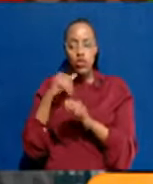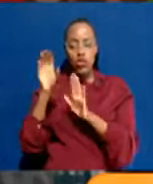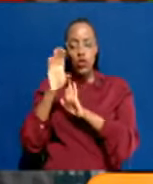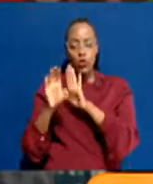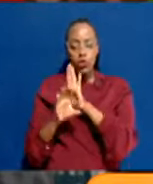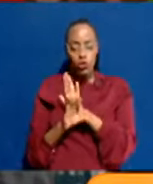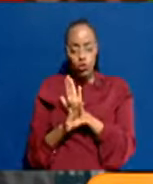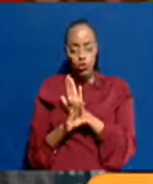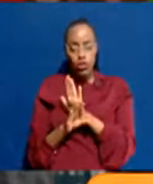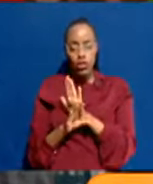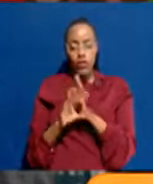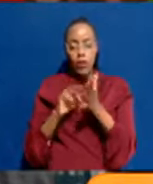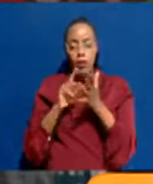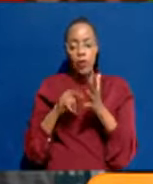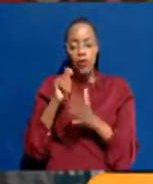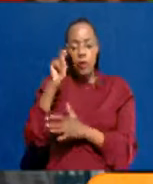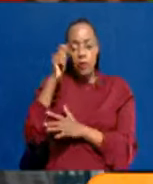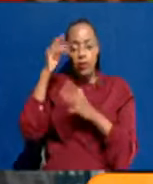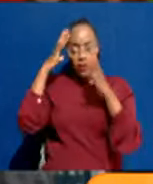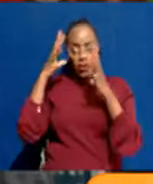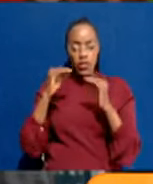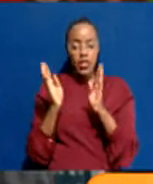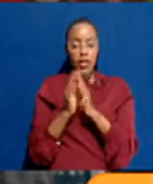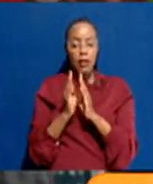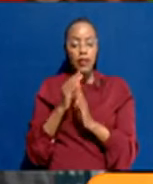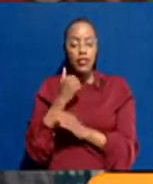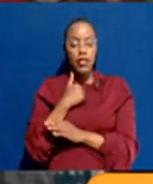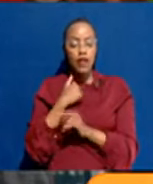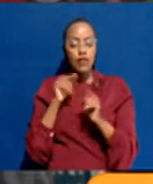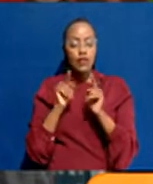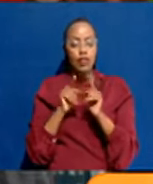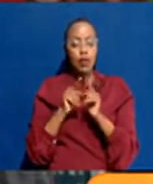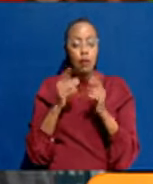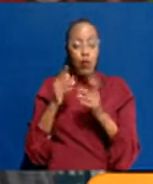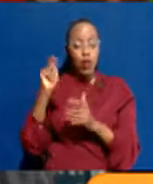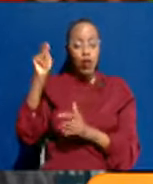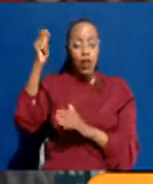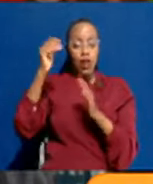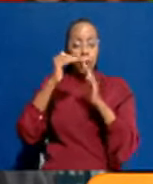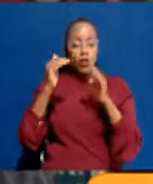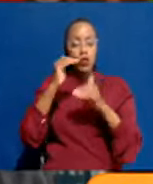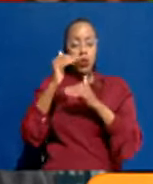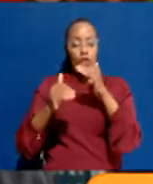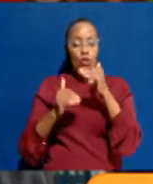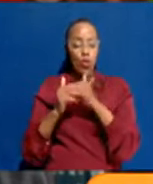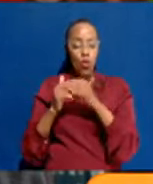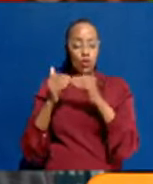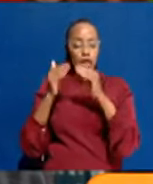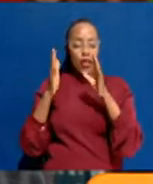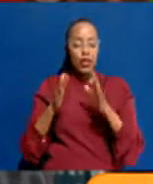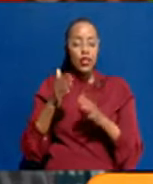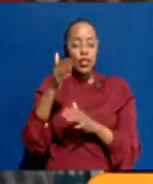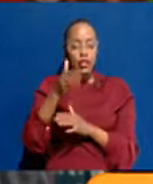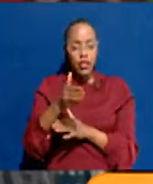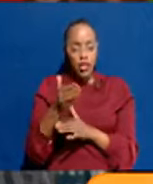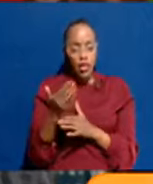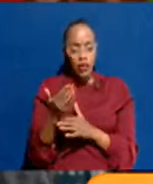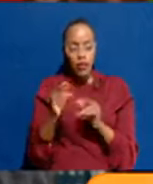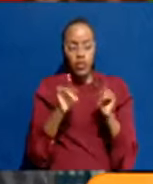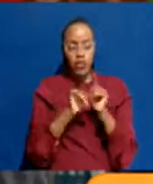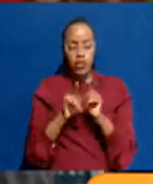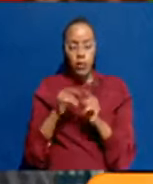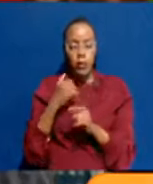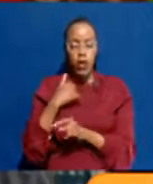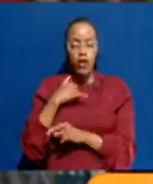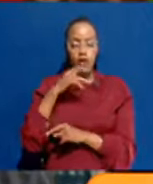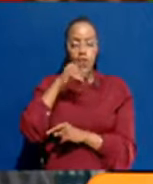constitution. So president decided to have a meeting at the Harambee House with all the key leaders, you know, with the